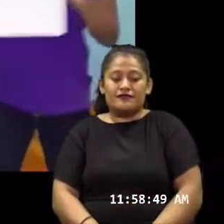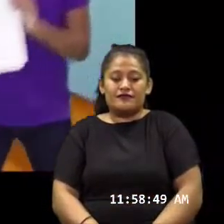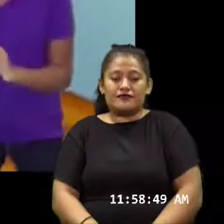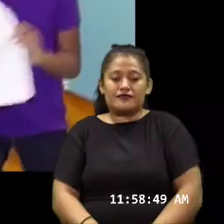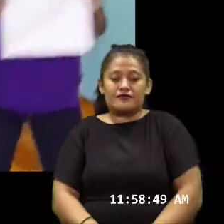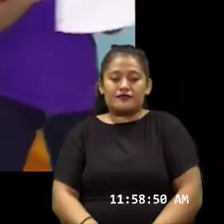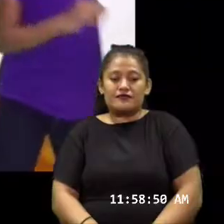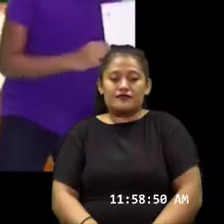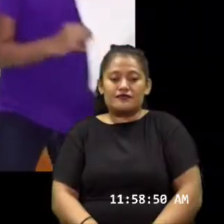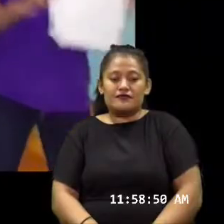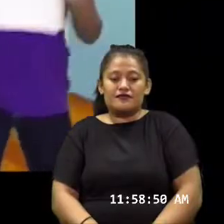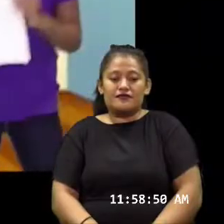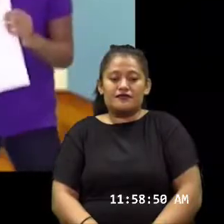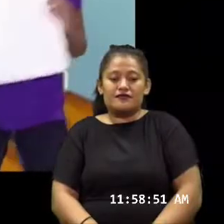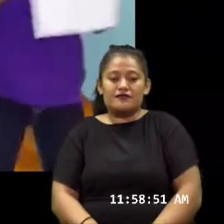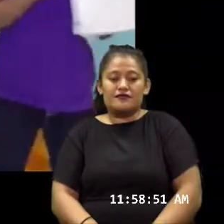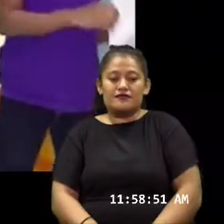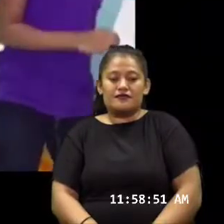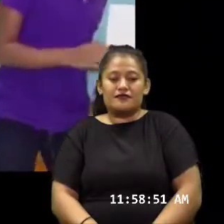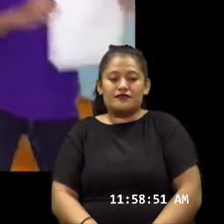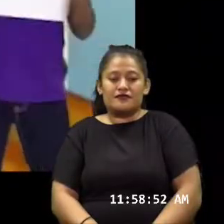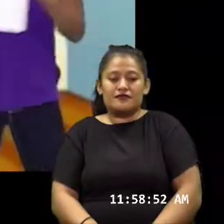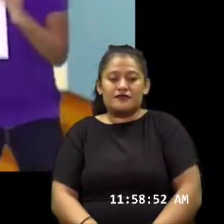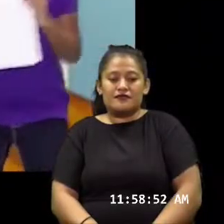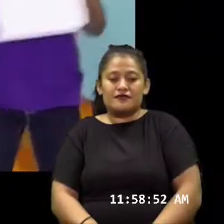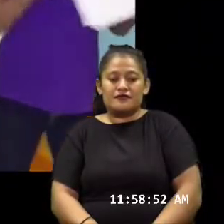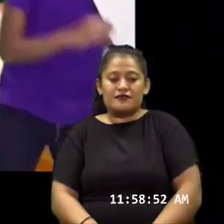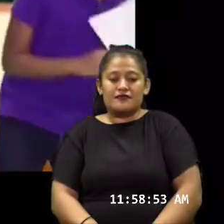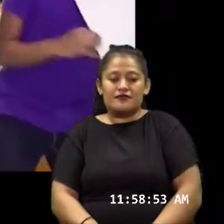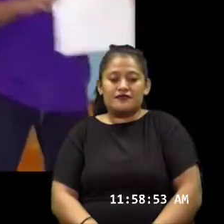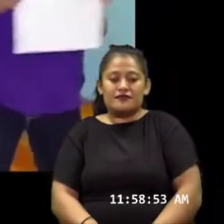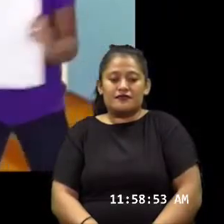It's the paragraph song. Hey!